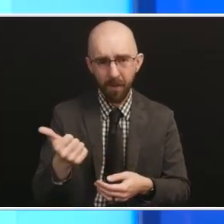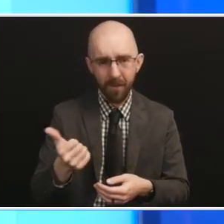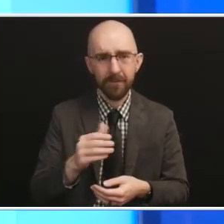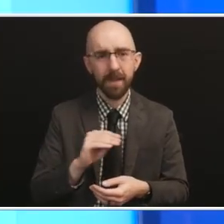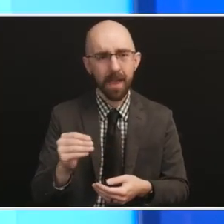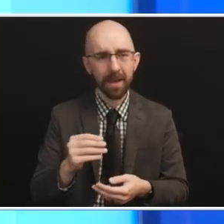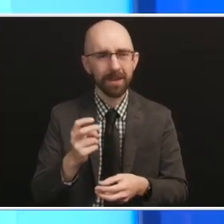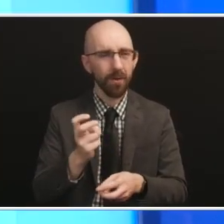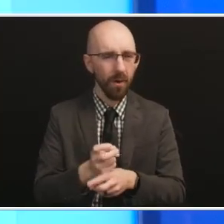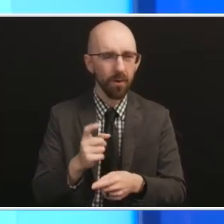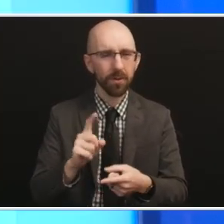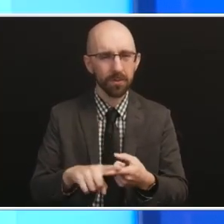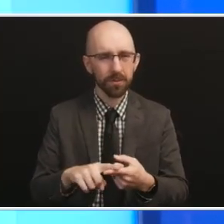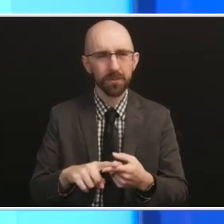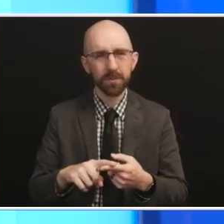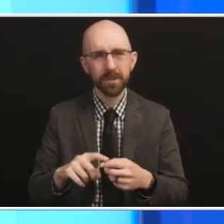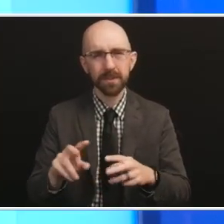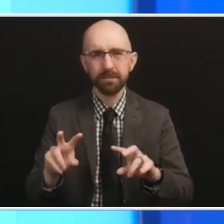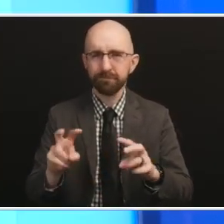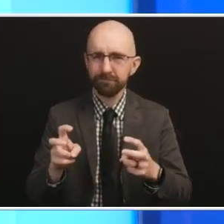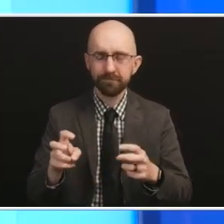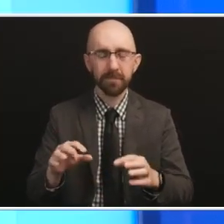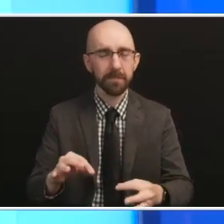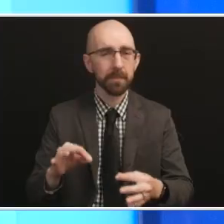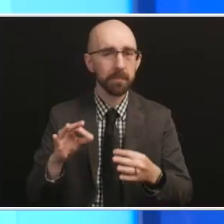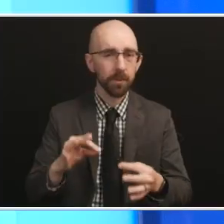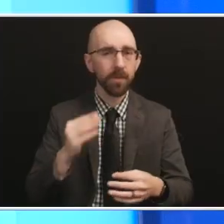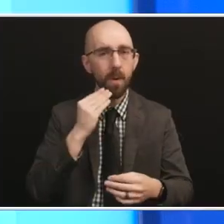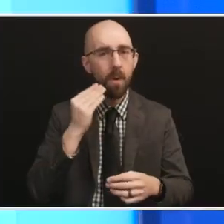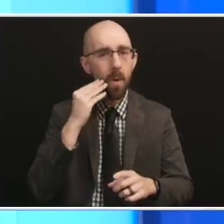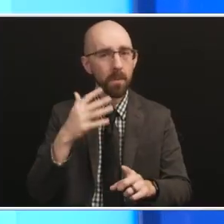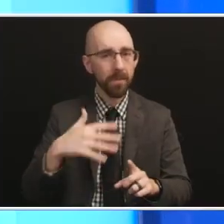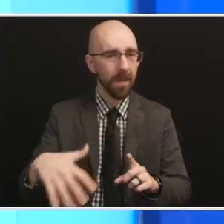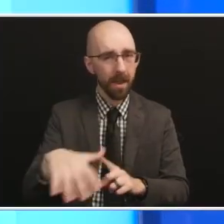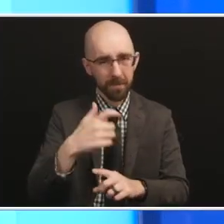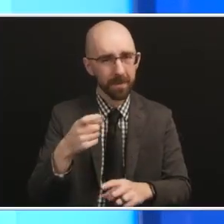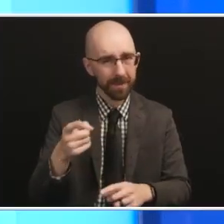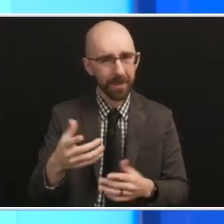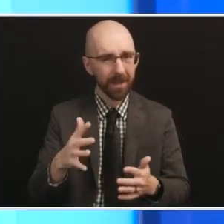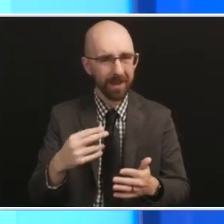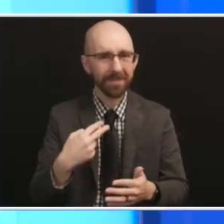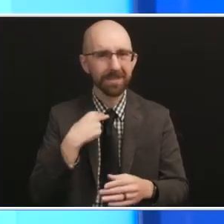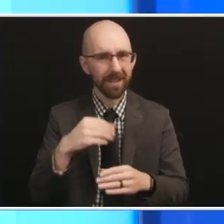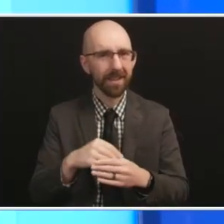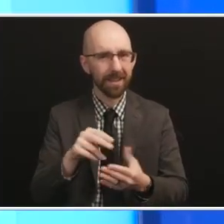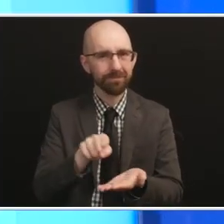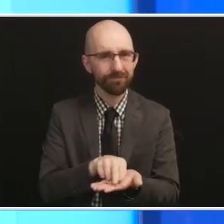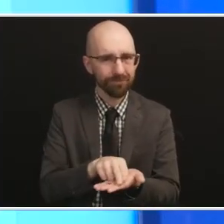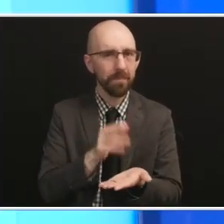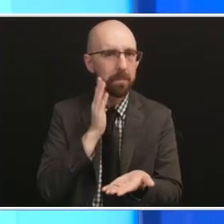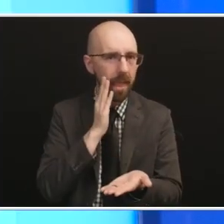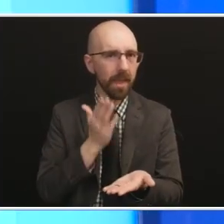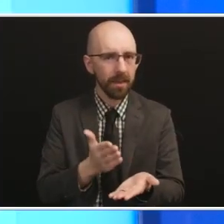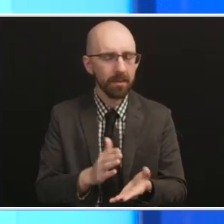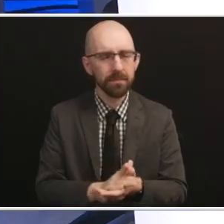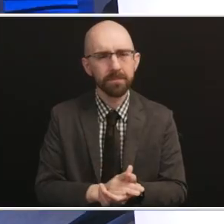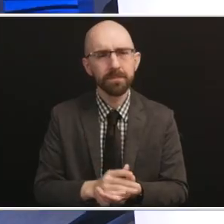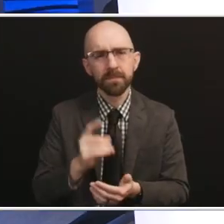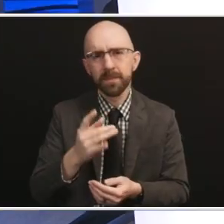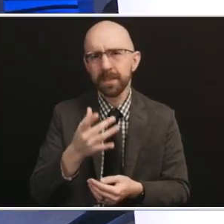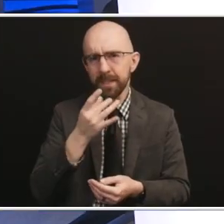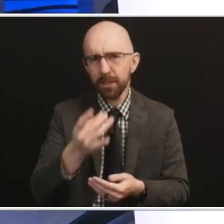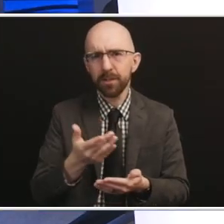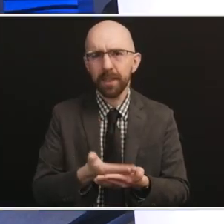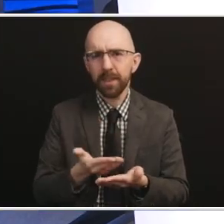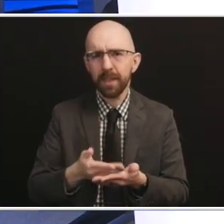to simulate like a perfect home environment, you know, because they are kind of stuck in bed. One super interesting thing about this